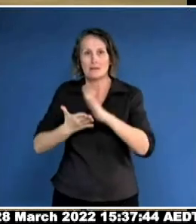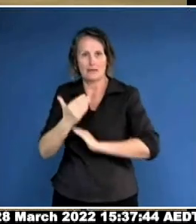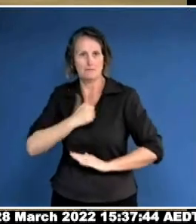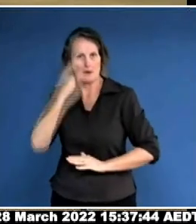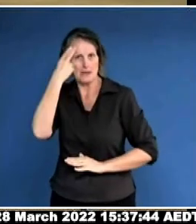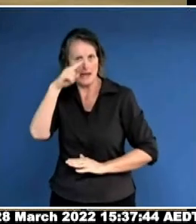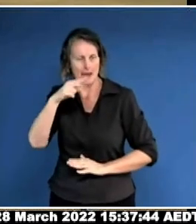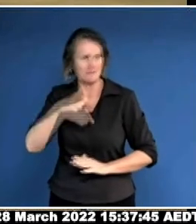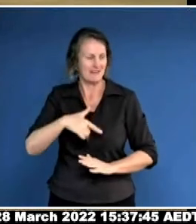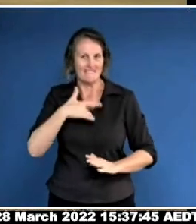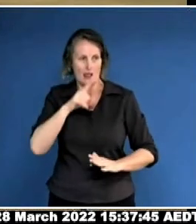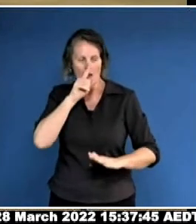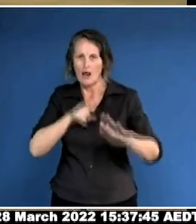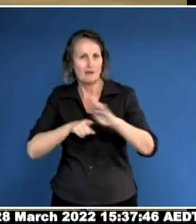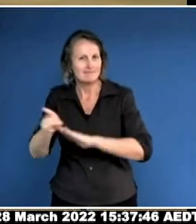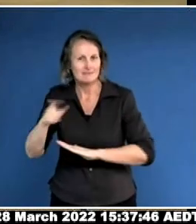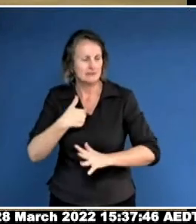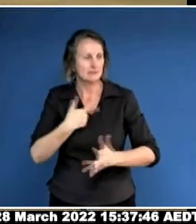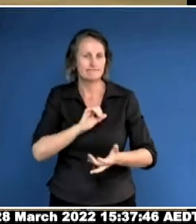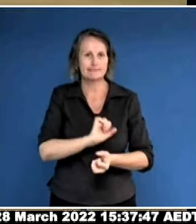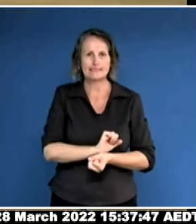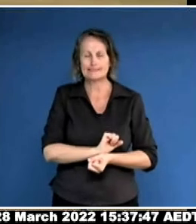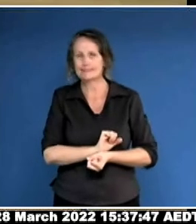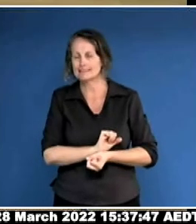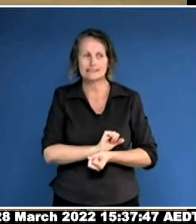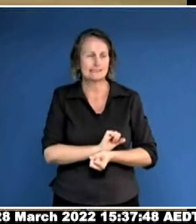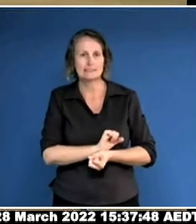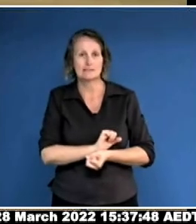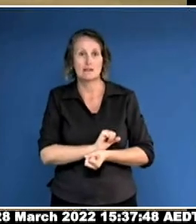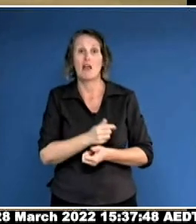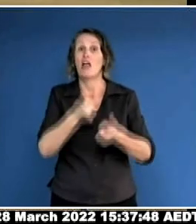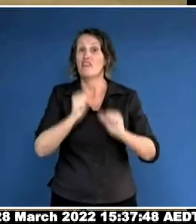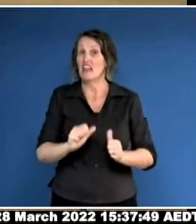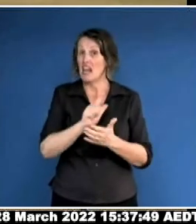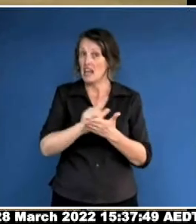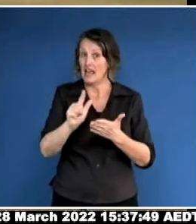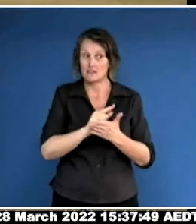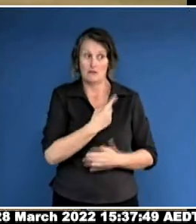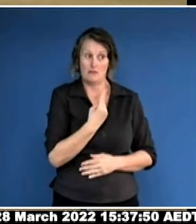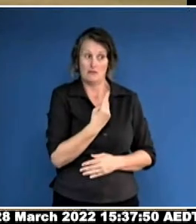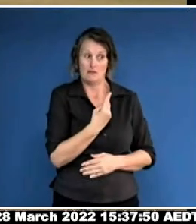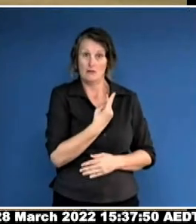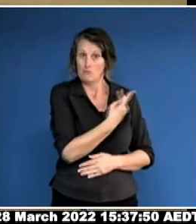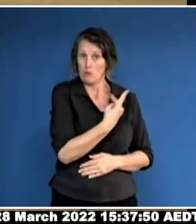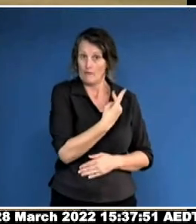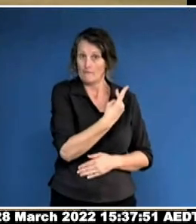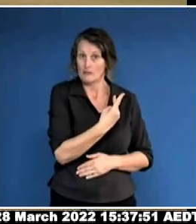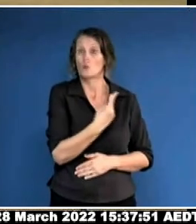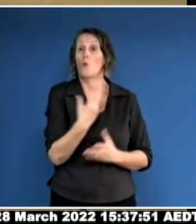limited. Then we got a house with his mum and we all lived together. Again, the utilities were all in my